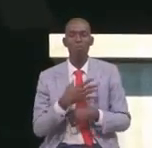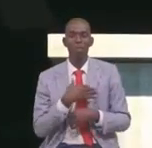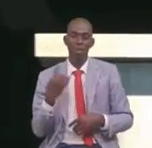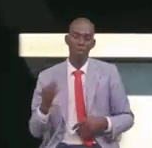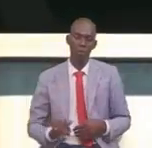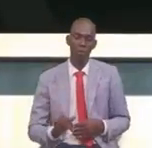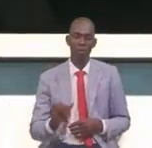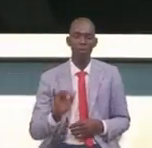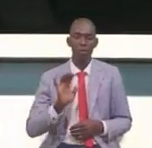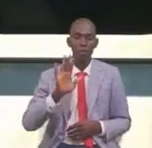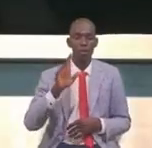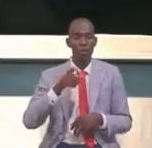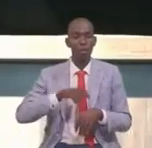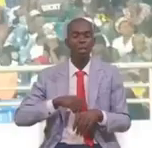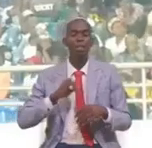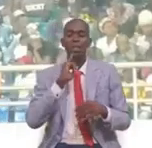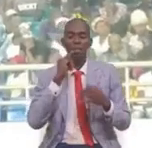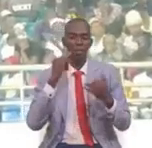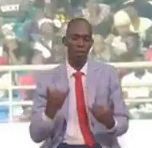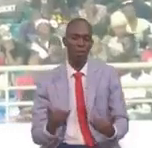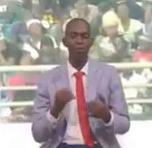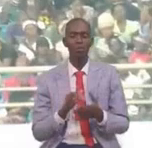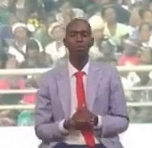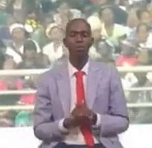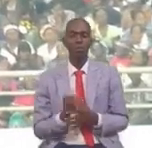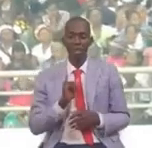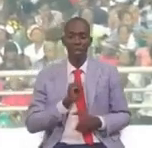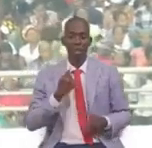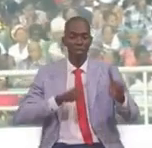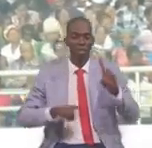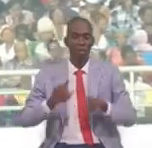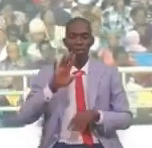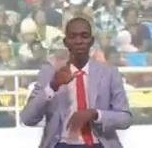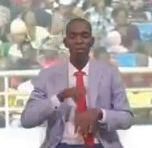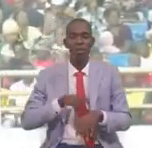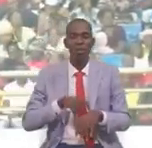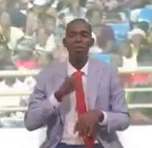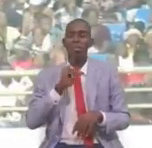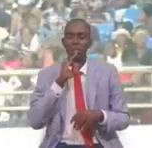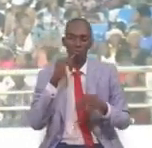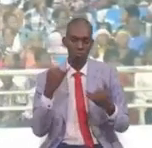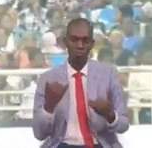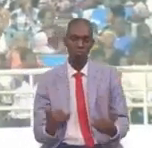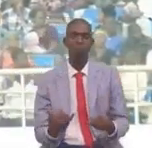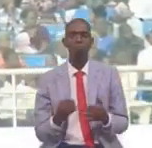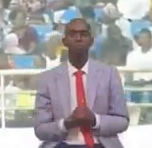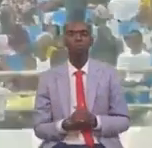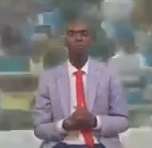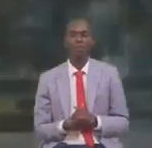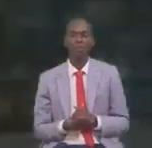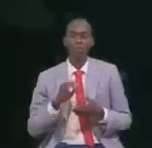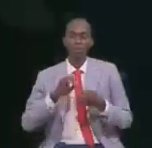forever. Your time has now come. I said your time has now come.